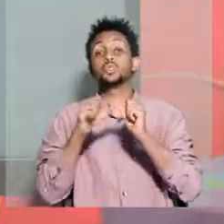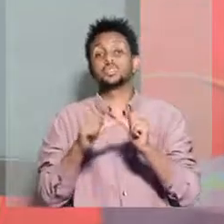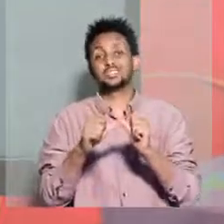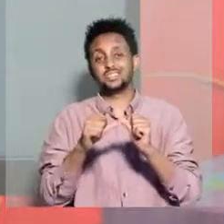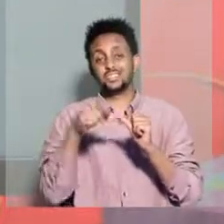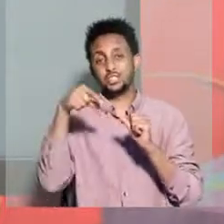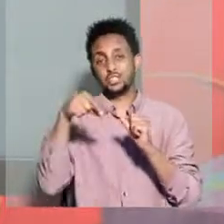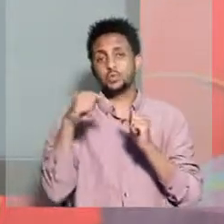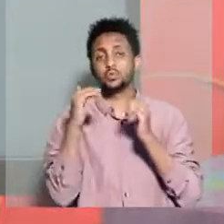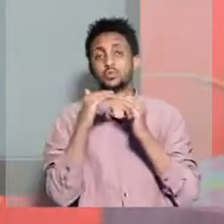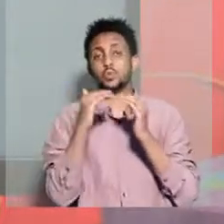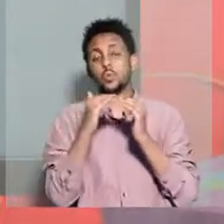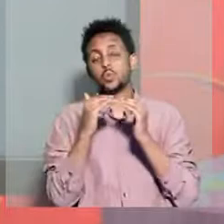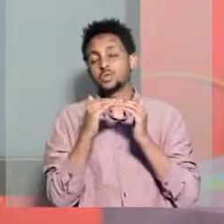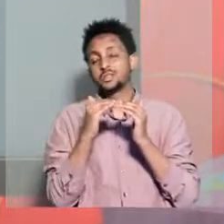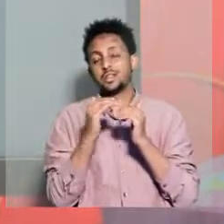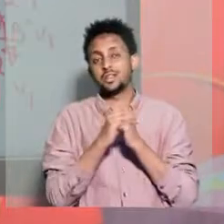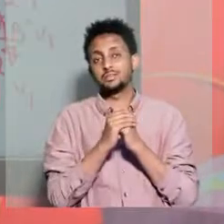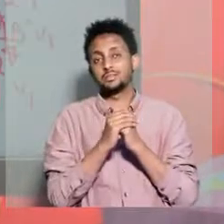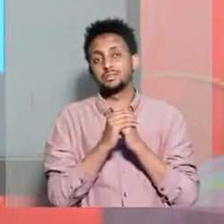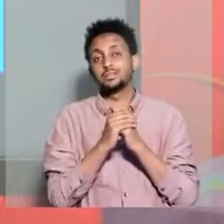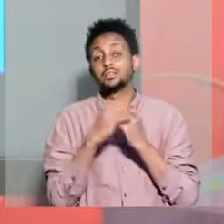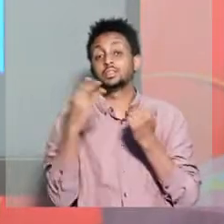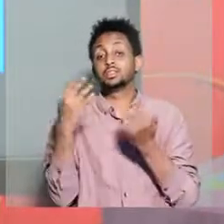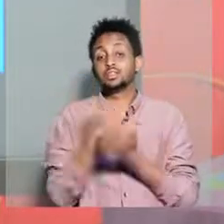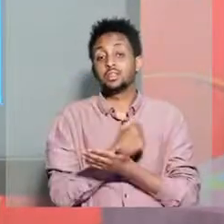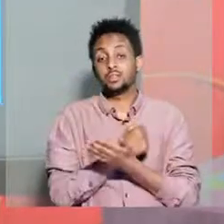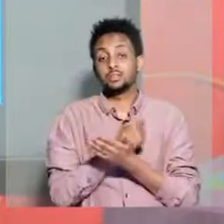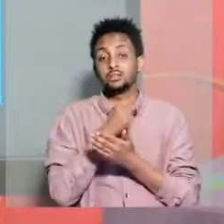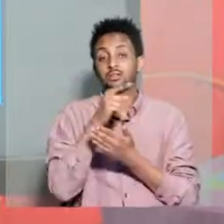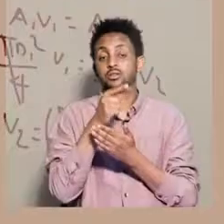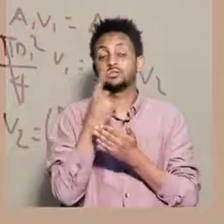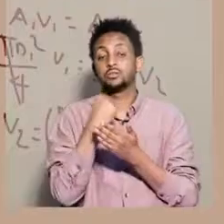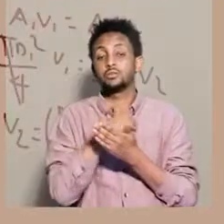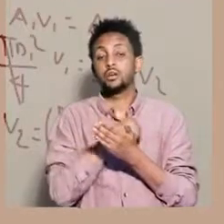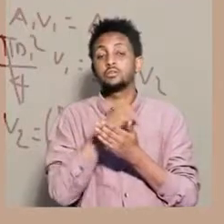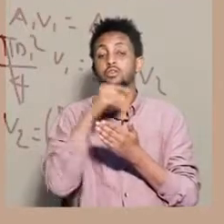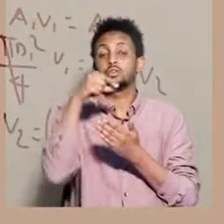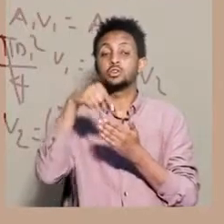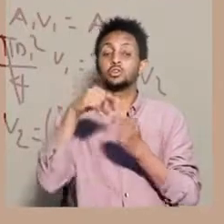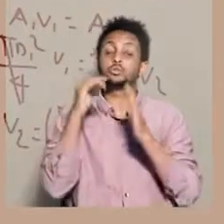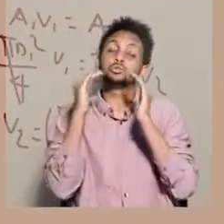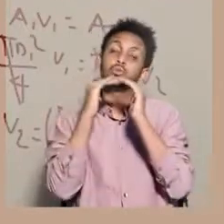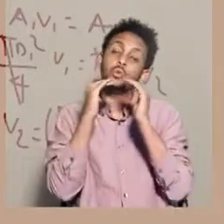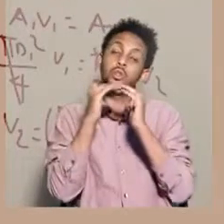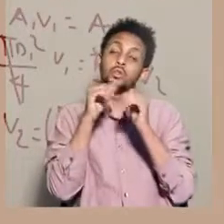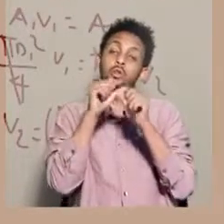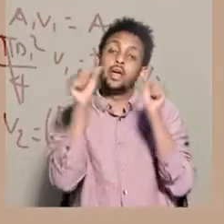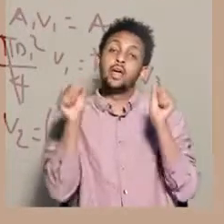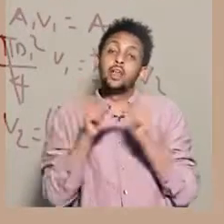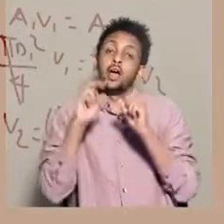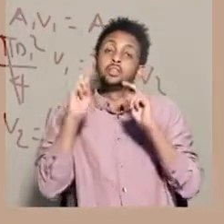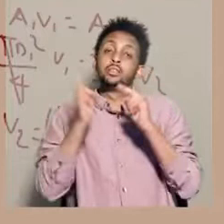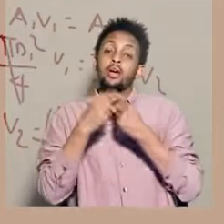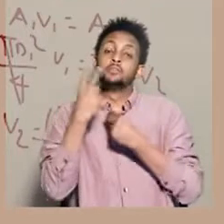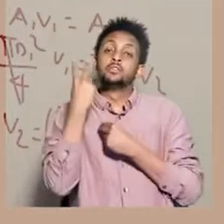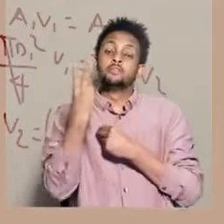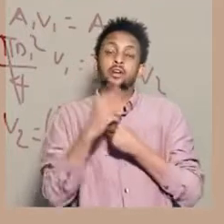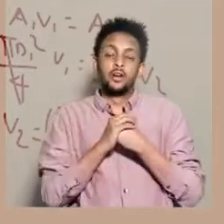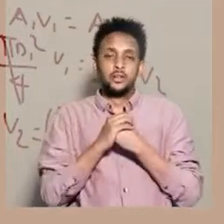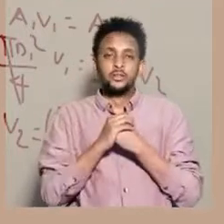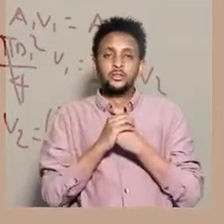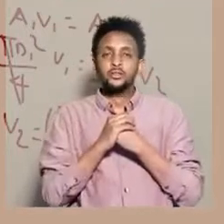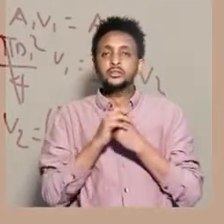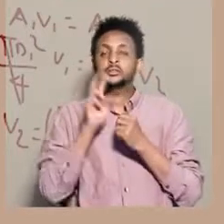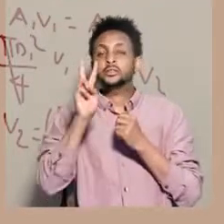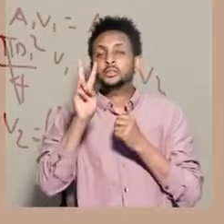rate remains constant. Therefore, taking this, it's possible to have Q is equals to area times V. We are trying to